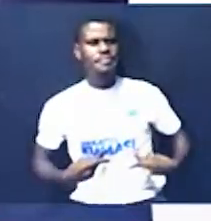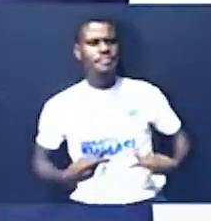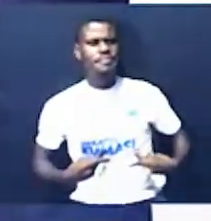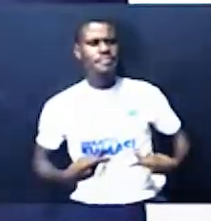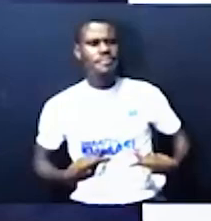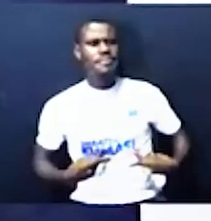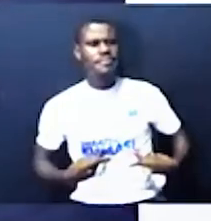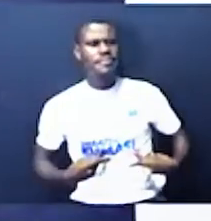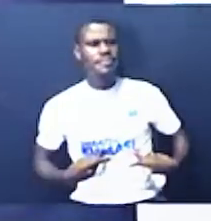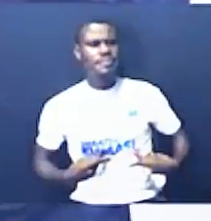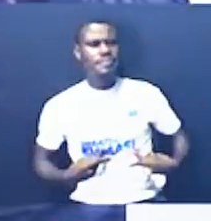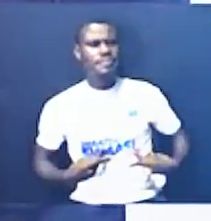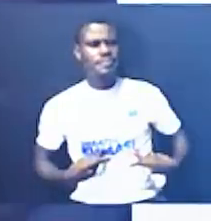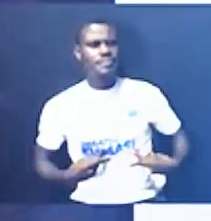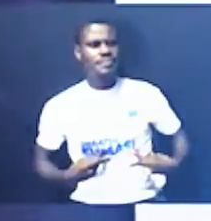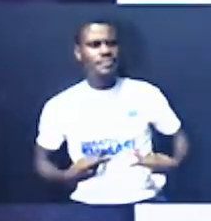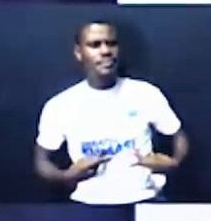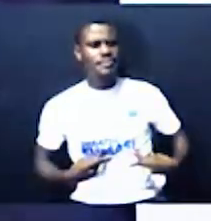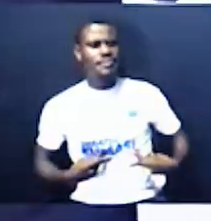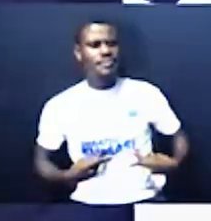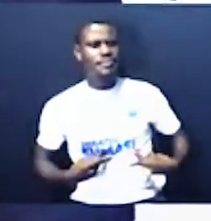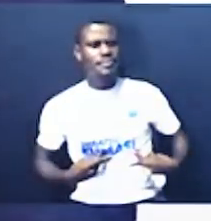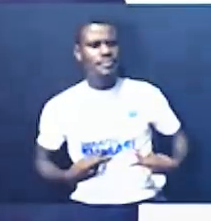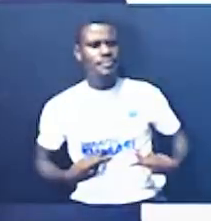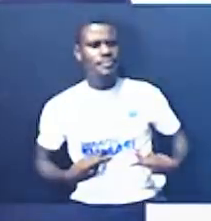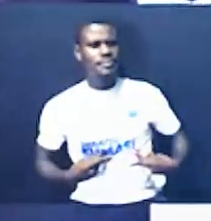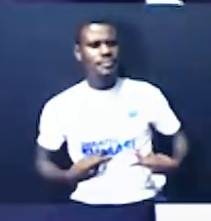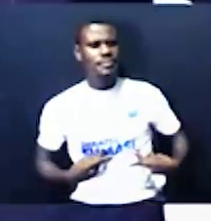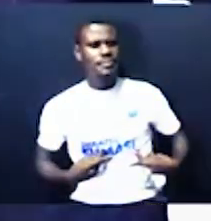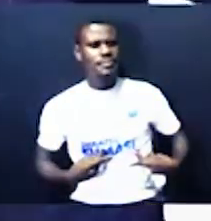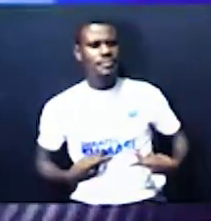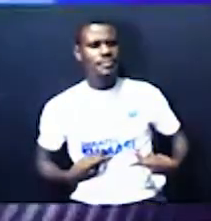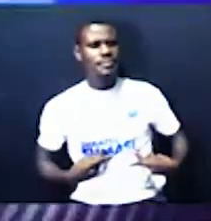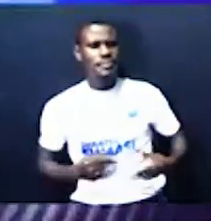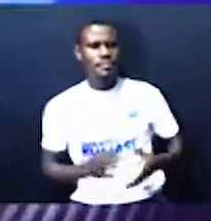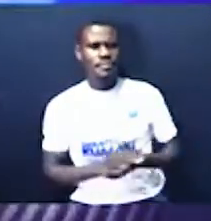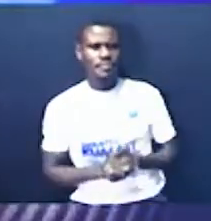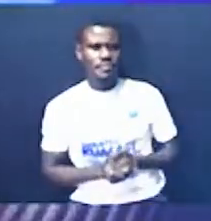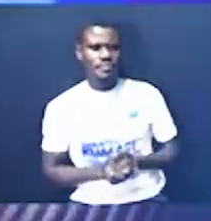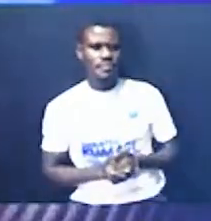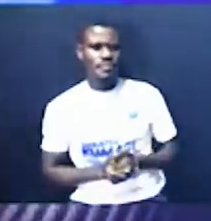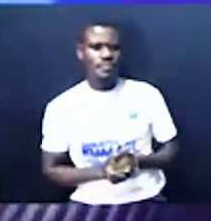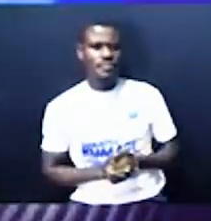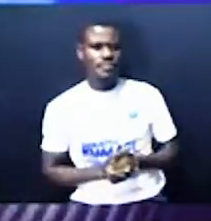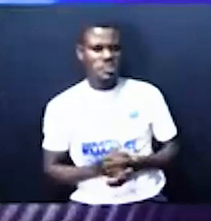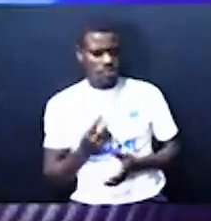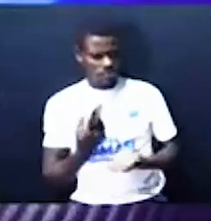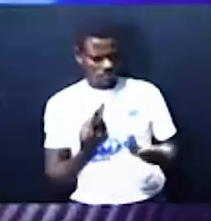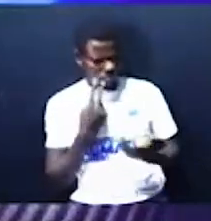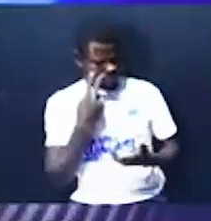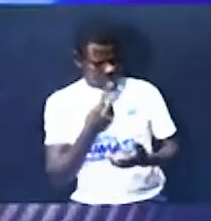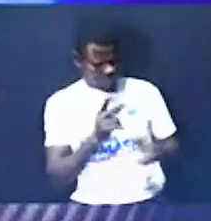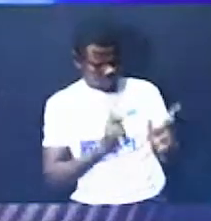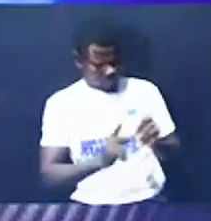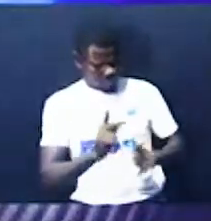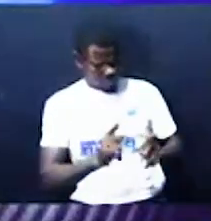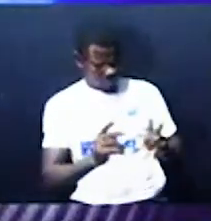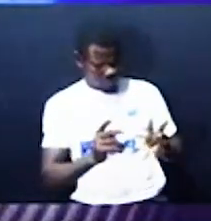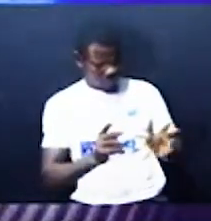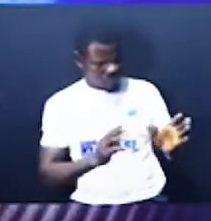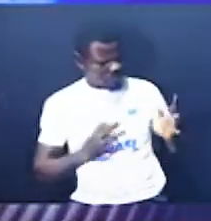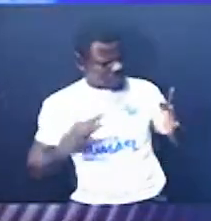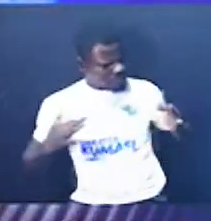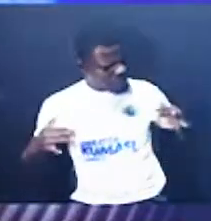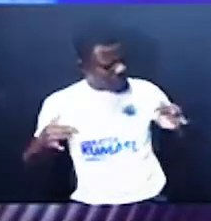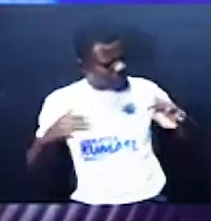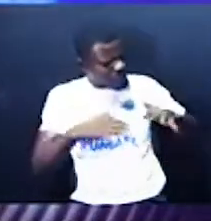ho nkrofo ku nu mu kan se hwan ana odin ne ho aka matade. You see the people crowding against you, his